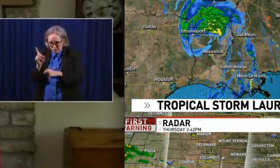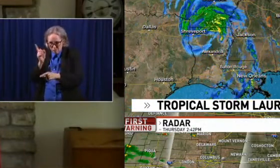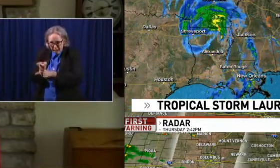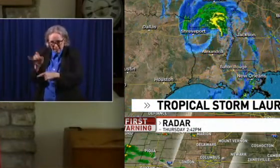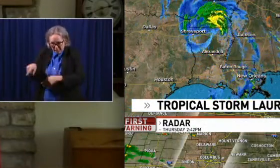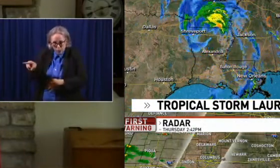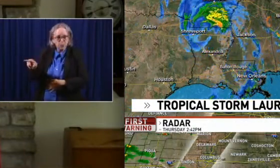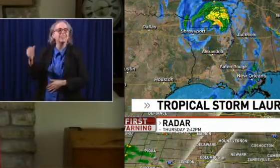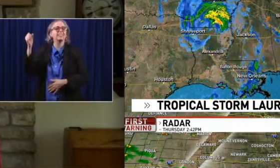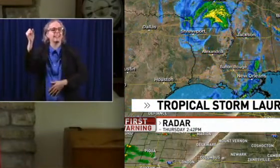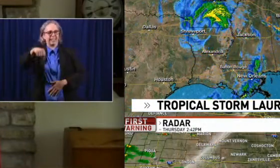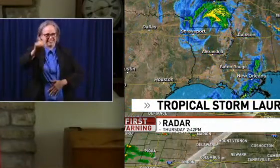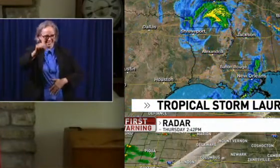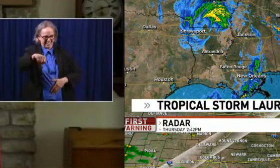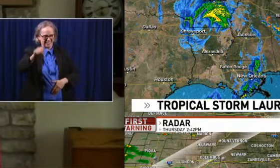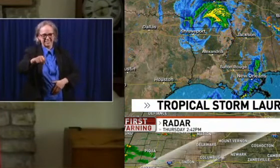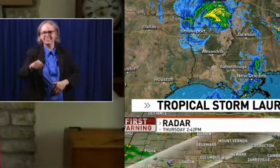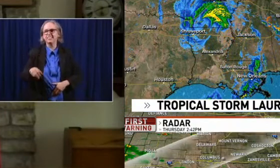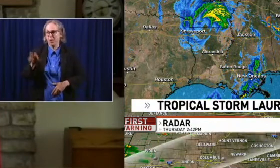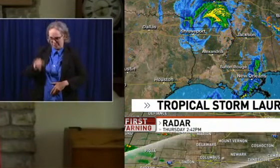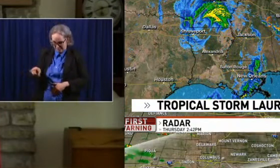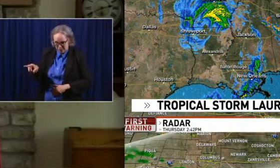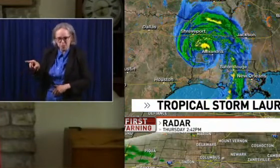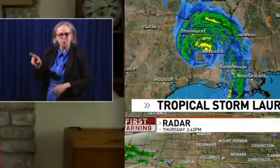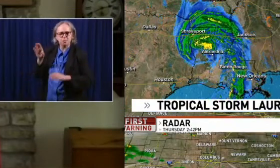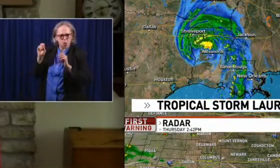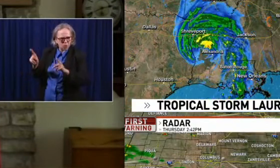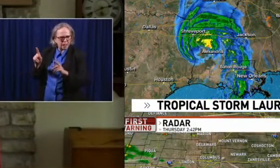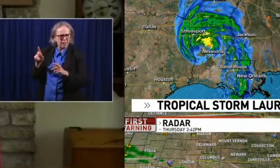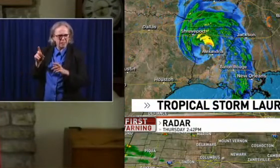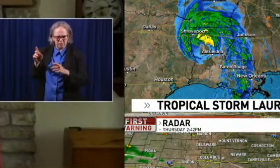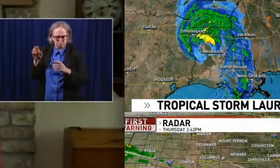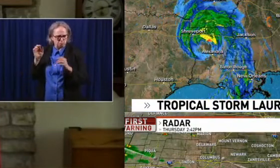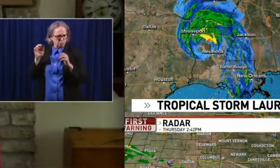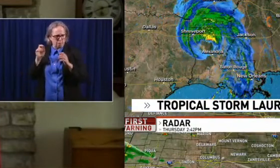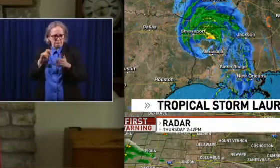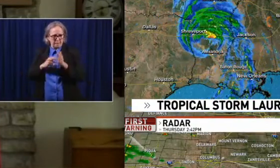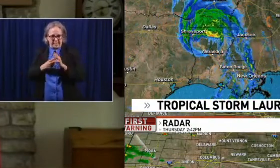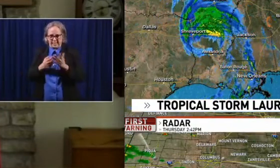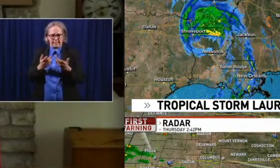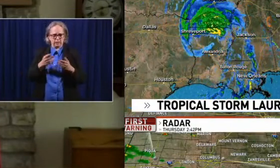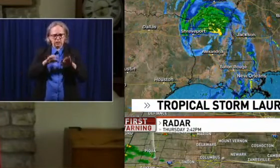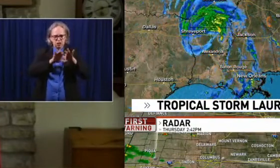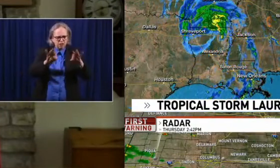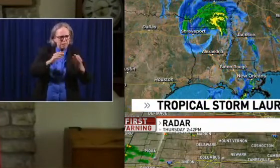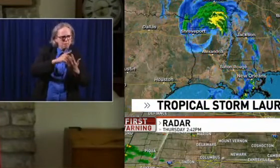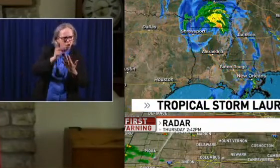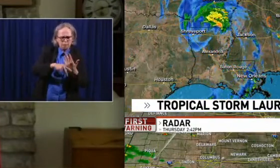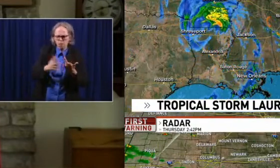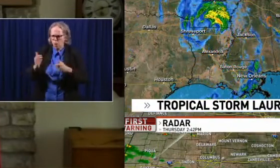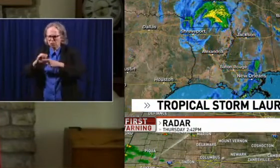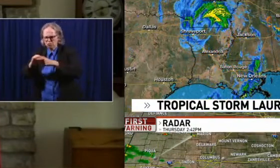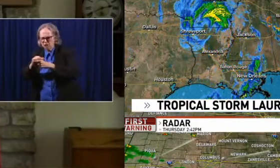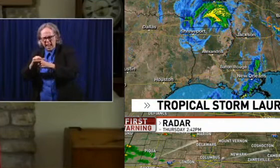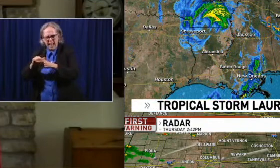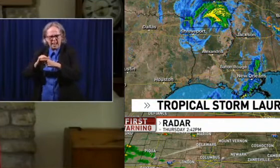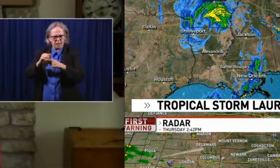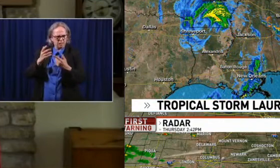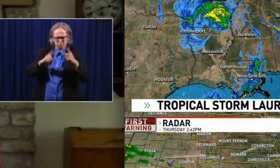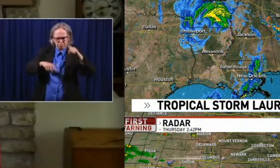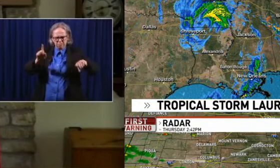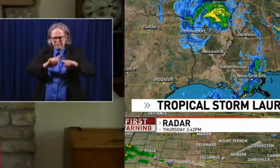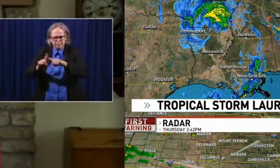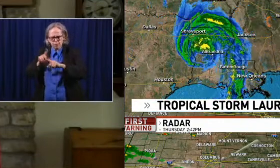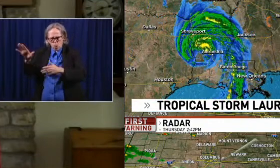the college, getting a degree or getting additional training. You and I talked, though, about the